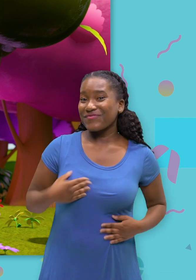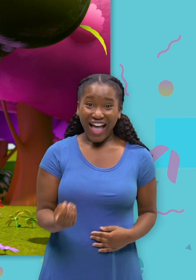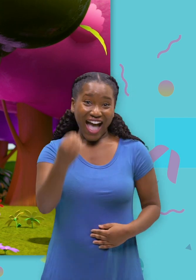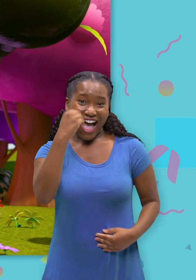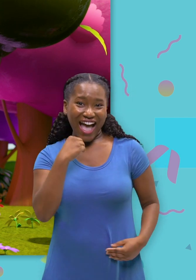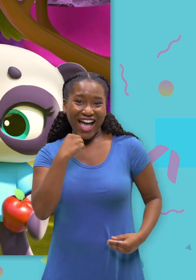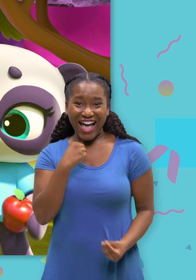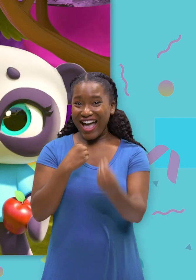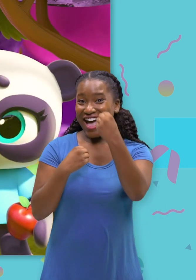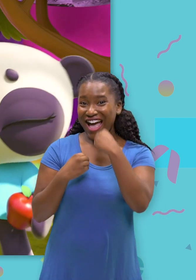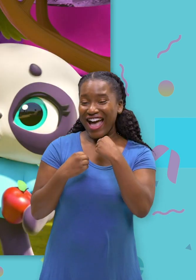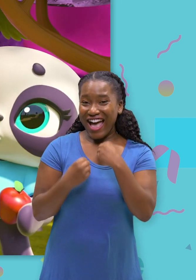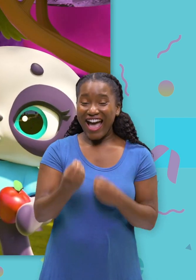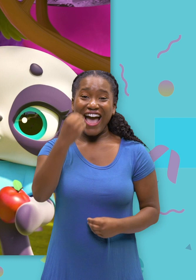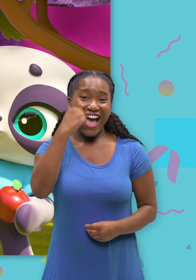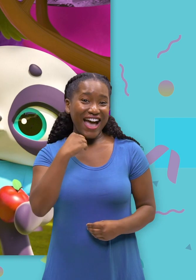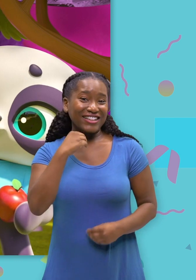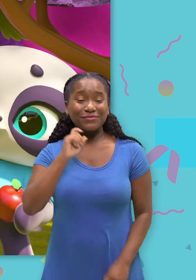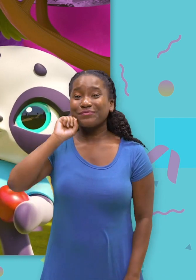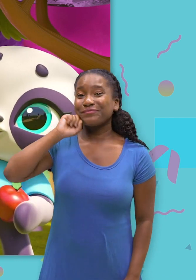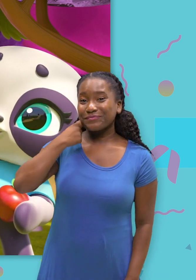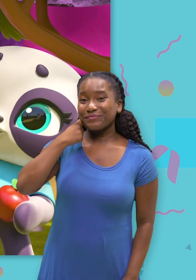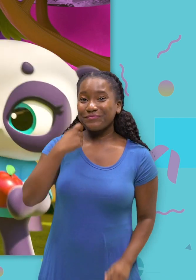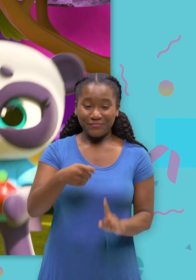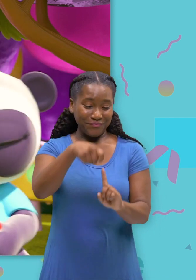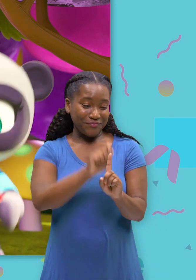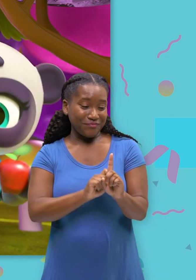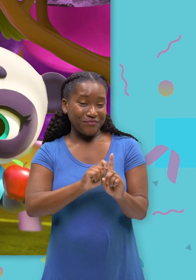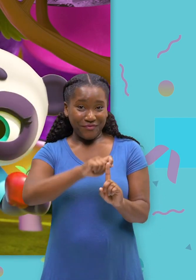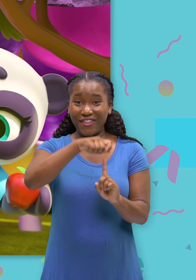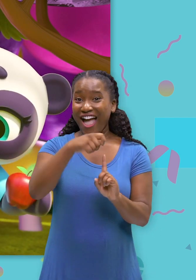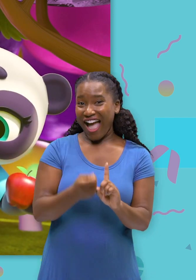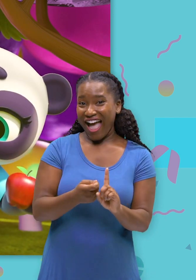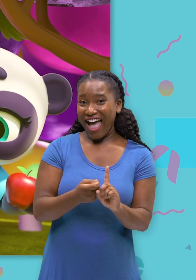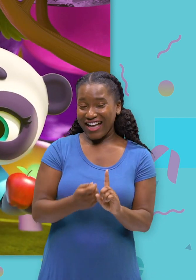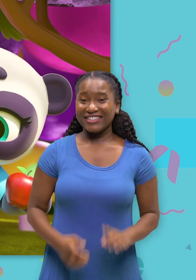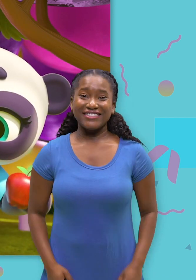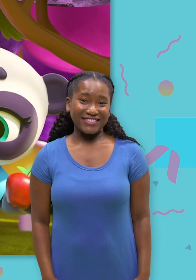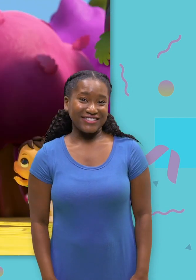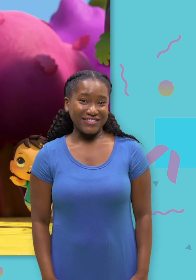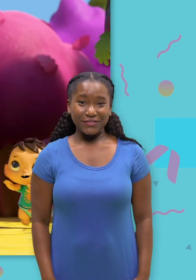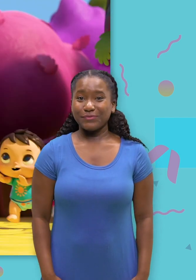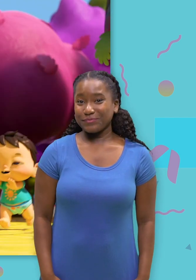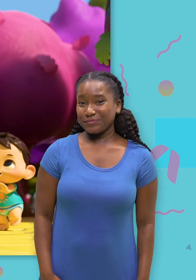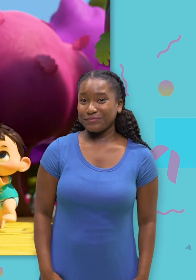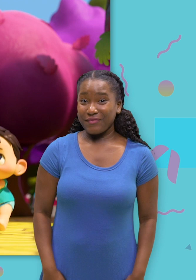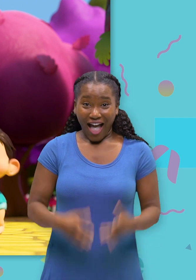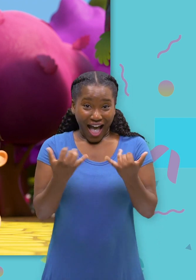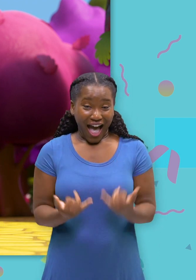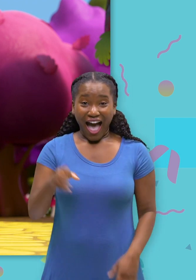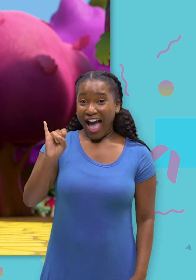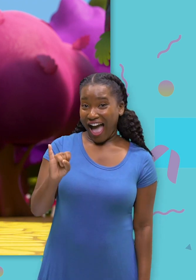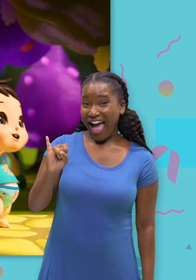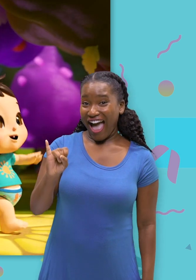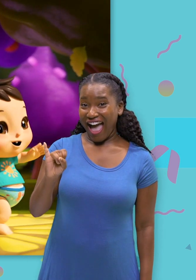beninis. I like to eat, eat, eat eeples and beninis. How about with an